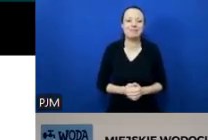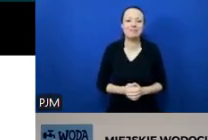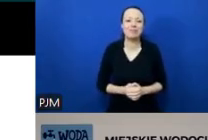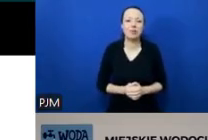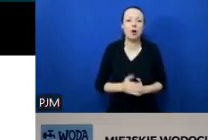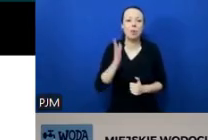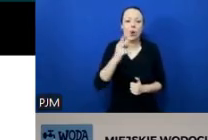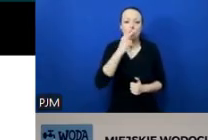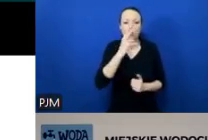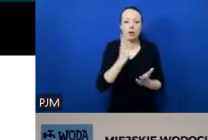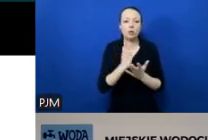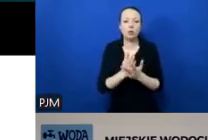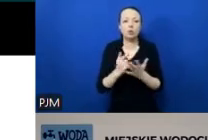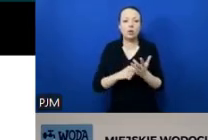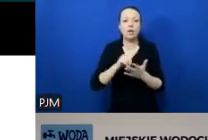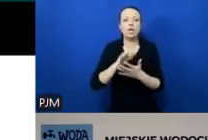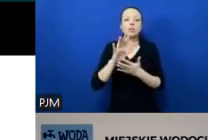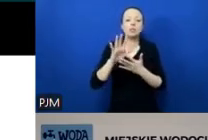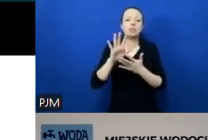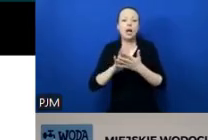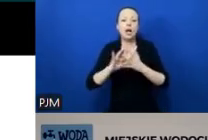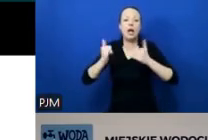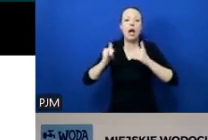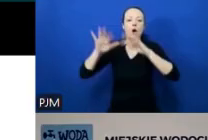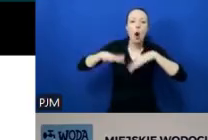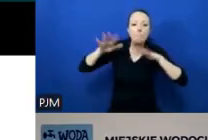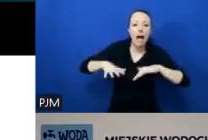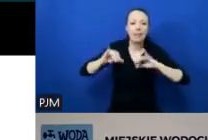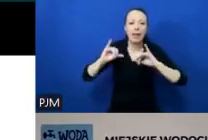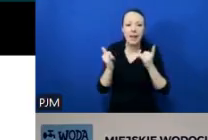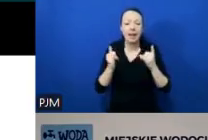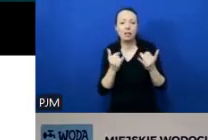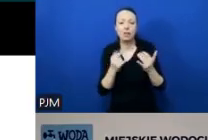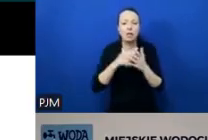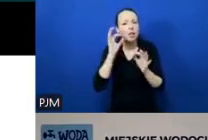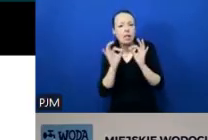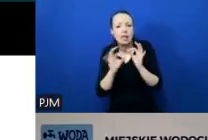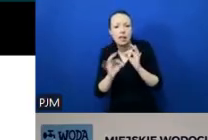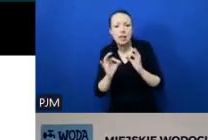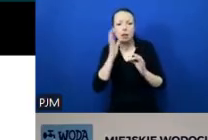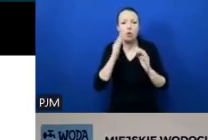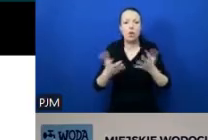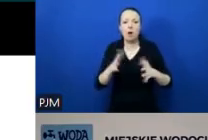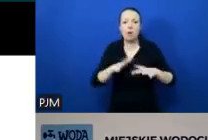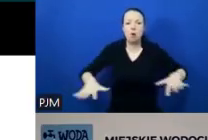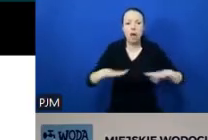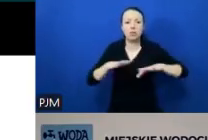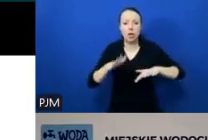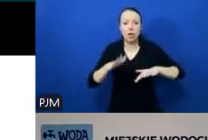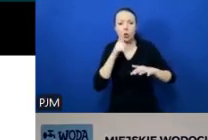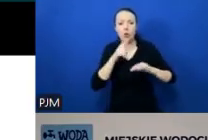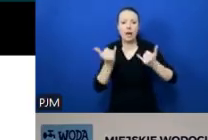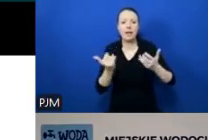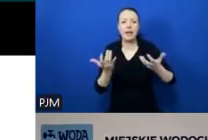then accepting a precipitation scenario, creation of a digital model of the area, and integration of all these